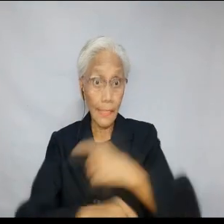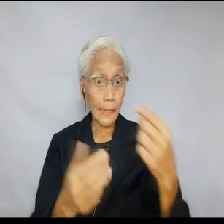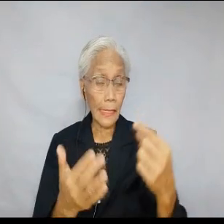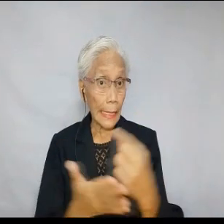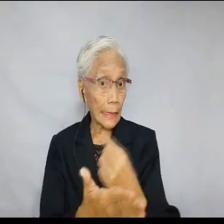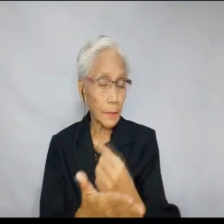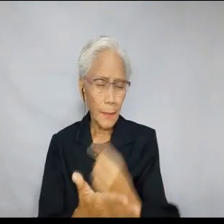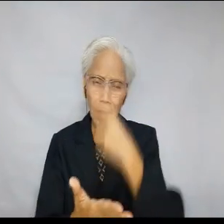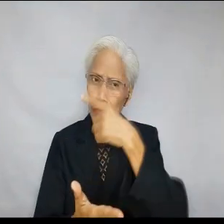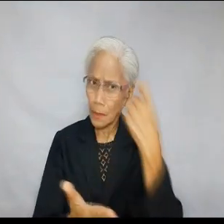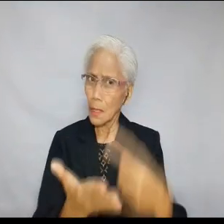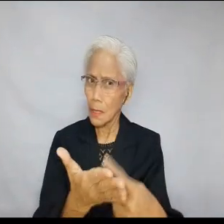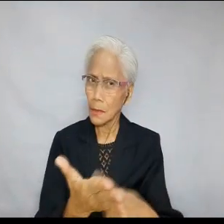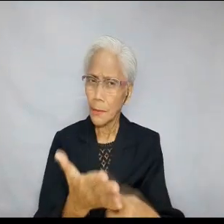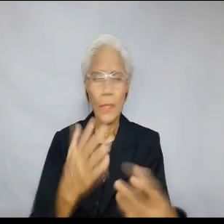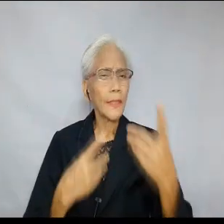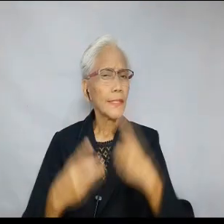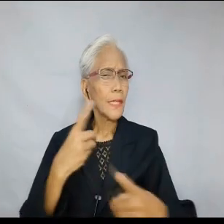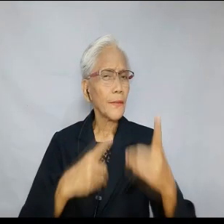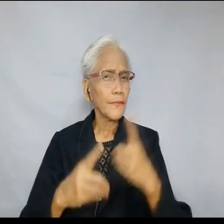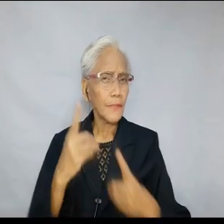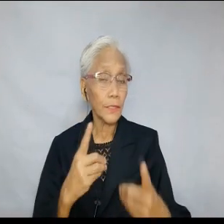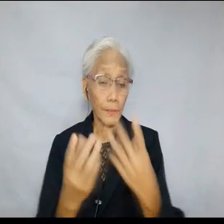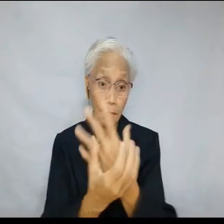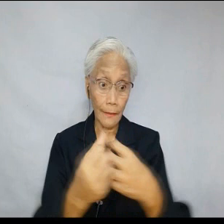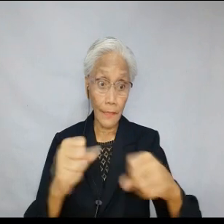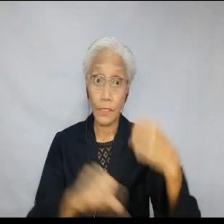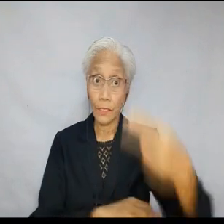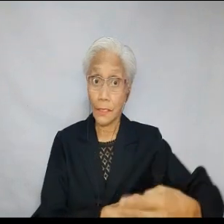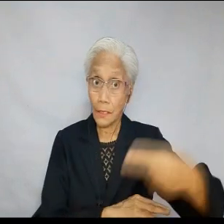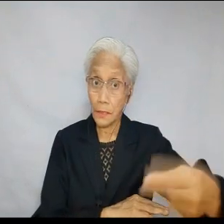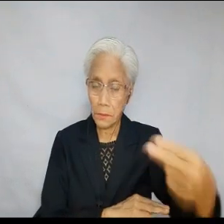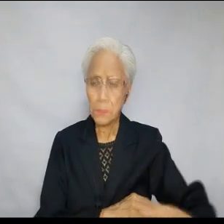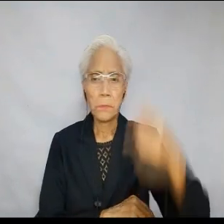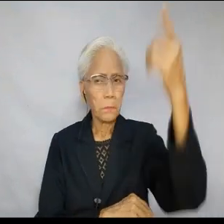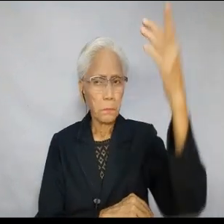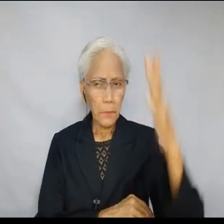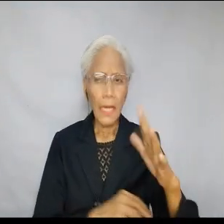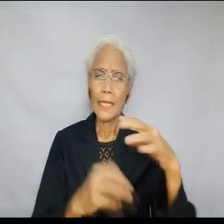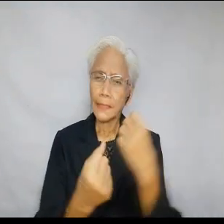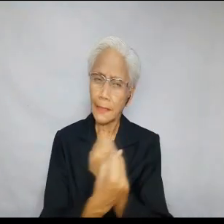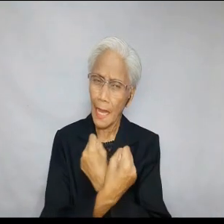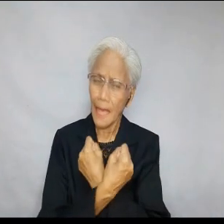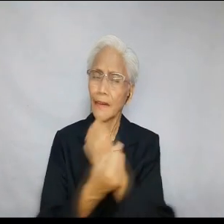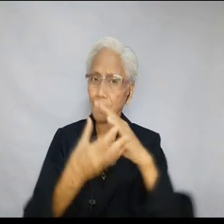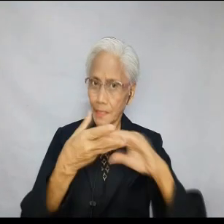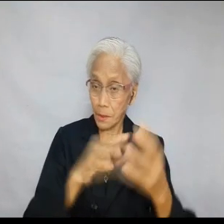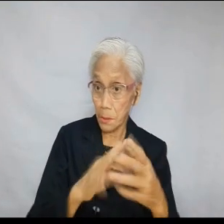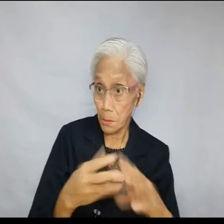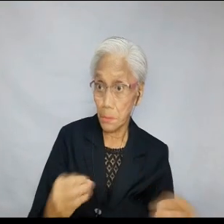it talks about the drama of salvation history, God's love story.